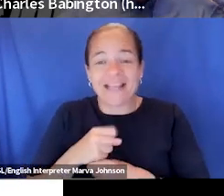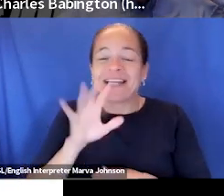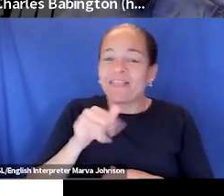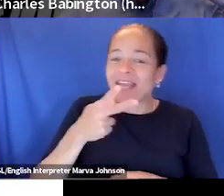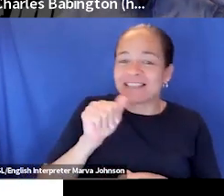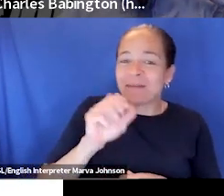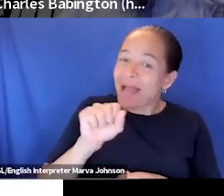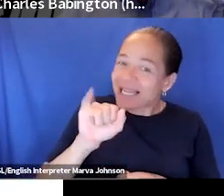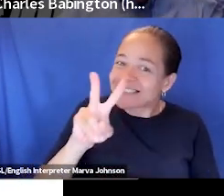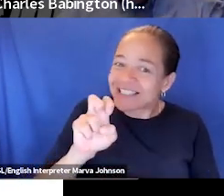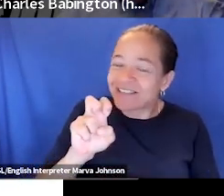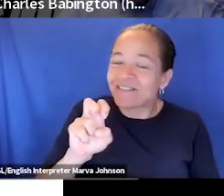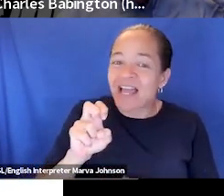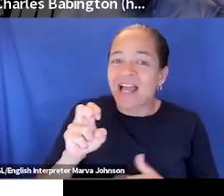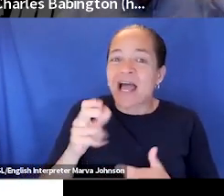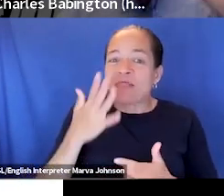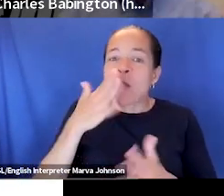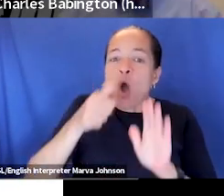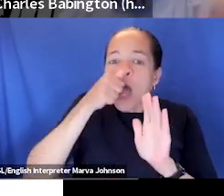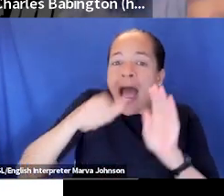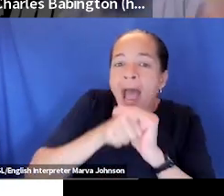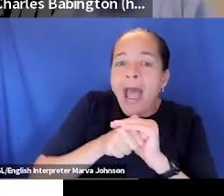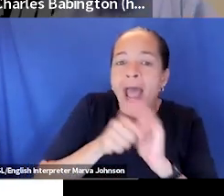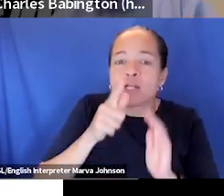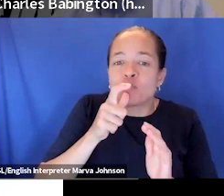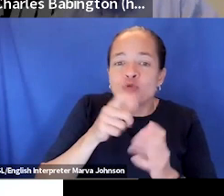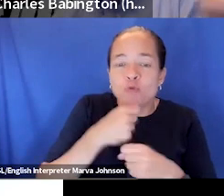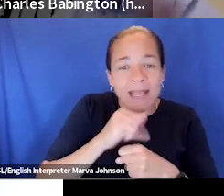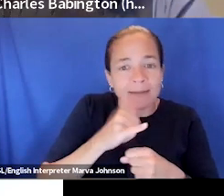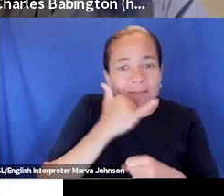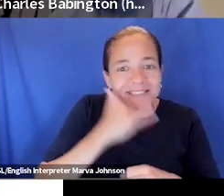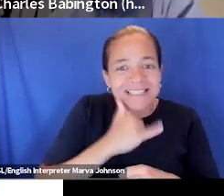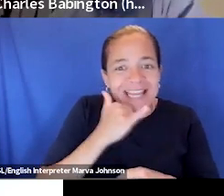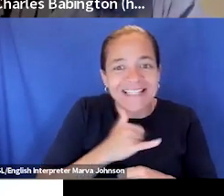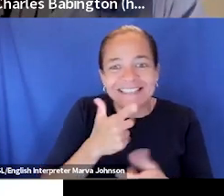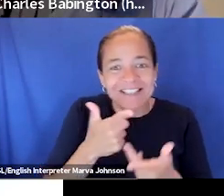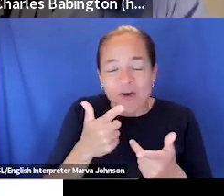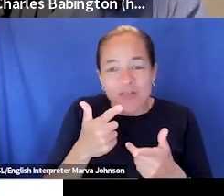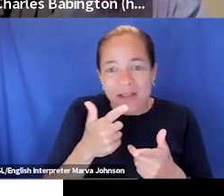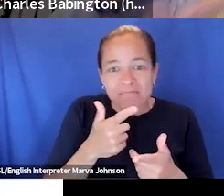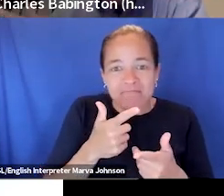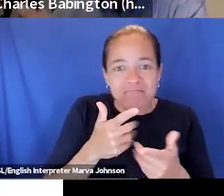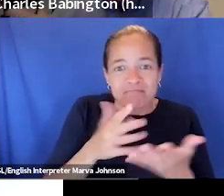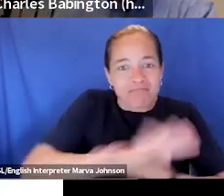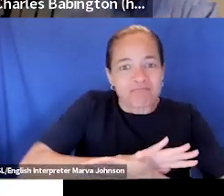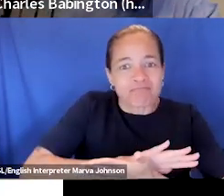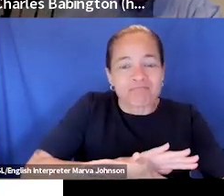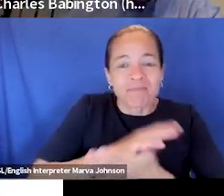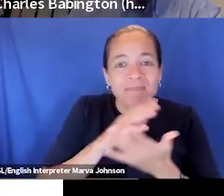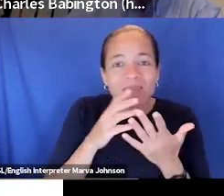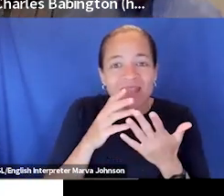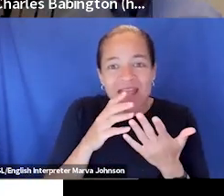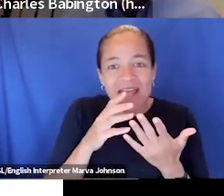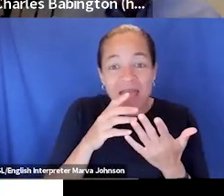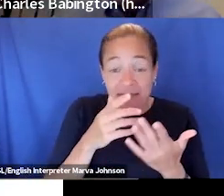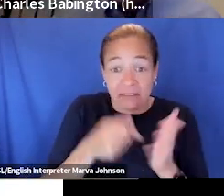phrase, right? They want to hide who made the mistake. And so in this case, they don't even put the doer of the action later. They just get rid of that person at all.